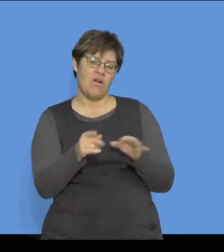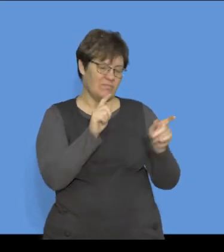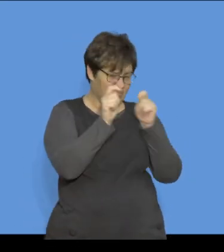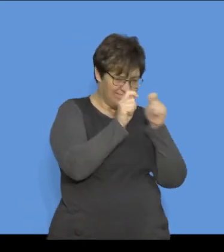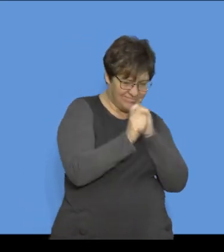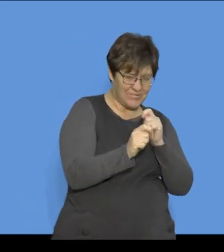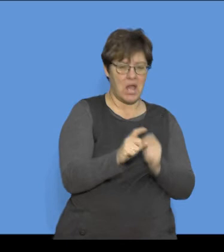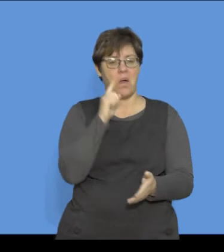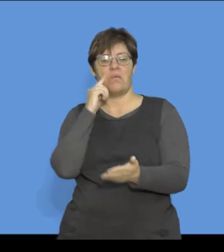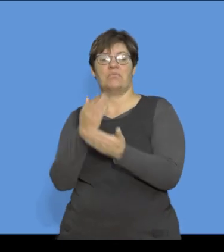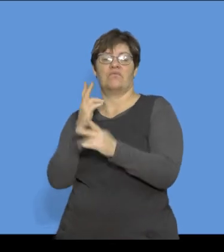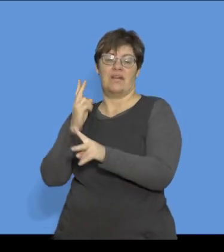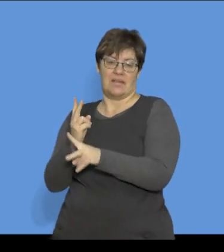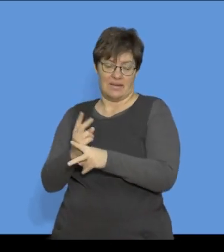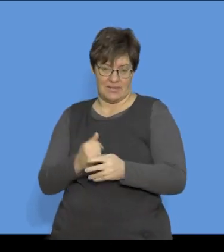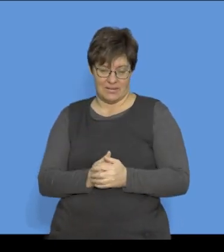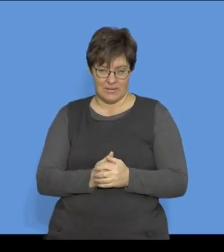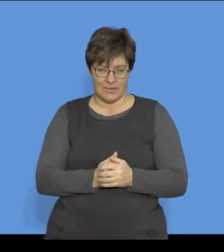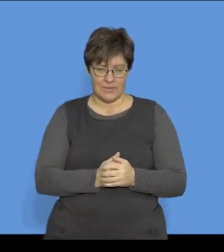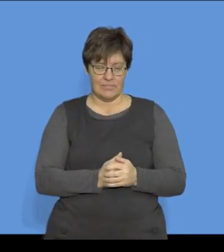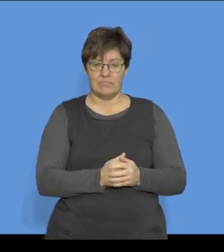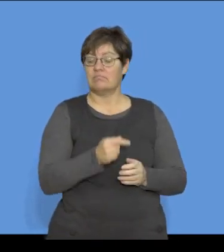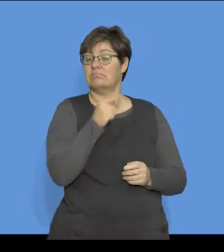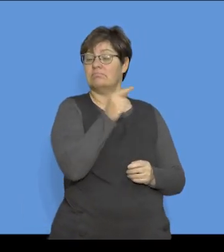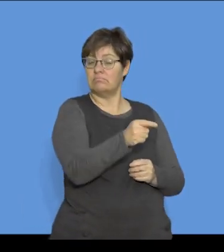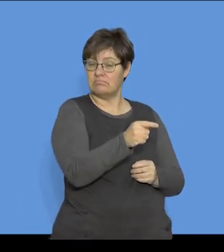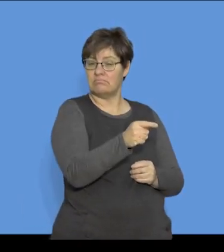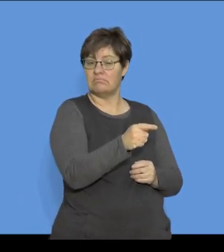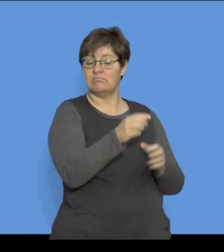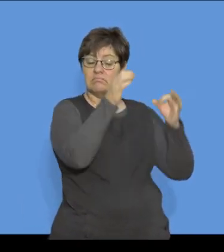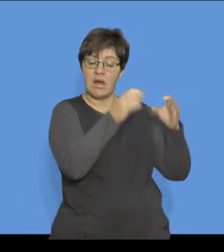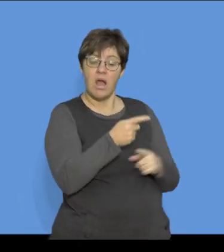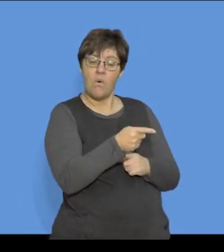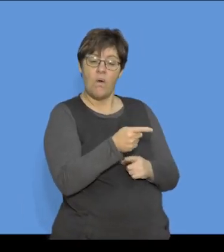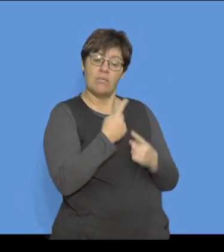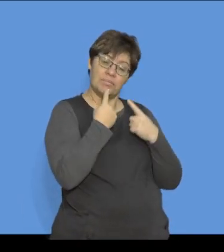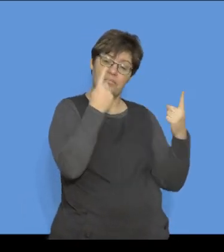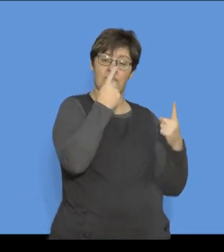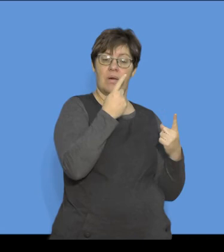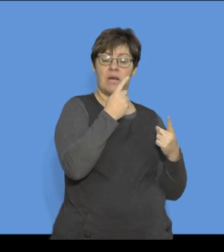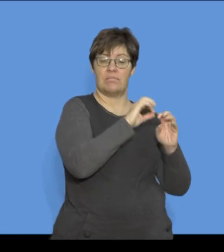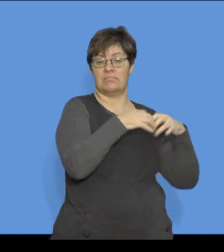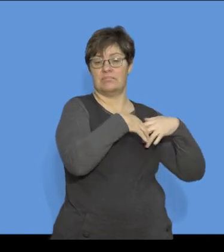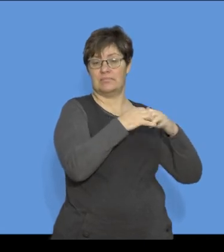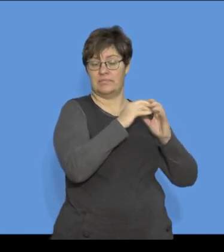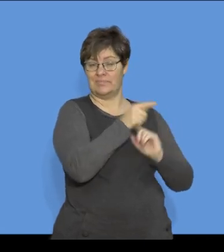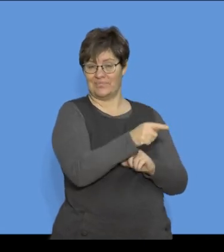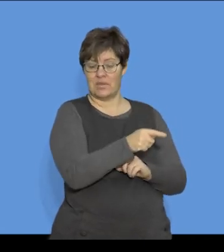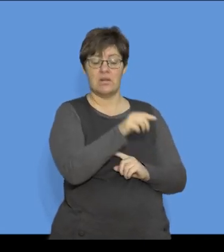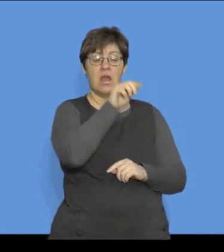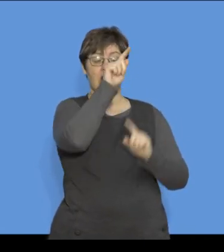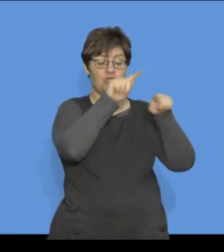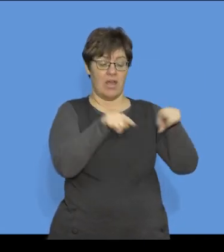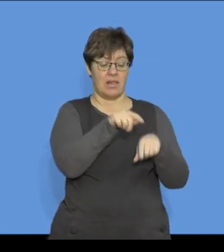Now, here, one of the conjunctures that we can try and make here is, in a triangle ABC,